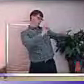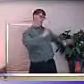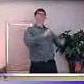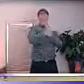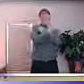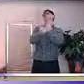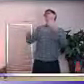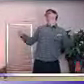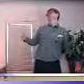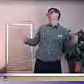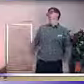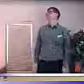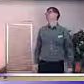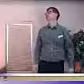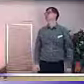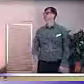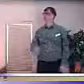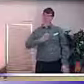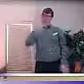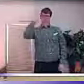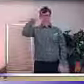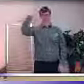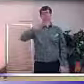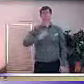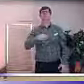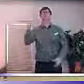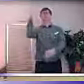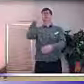free. You know, that's what I